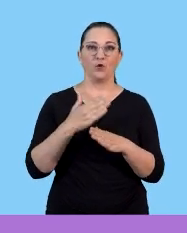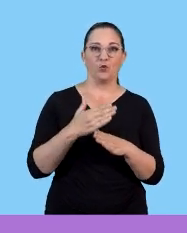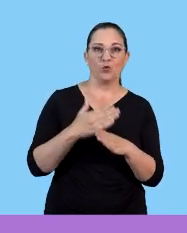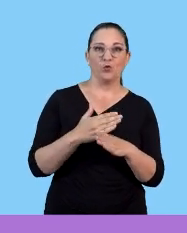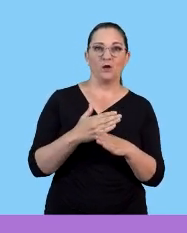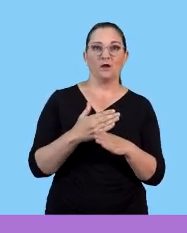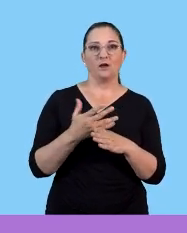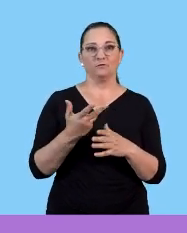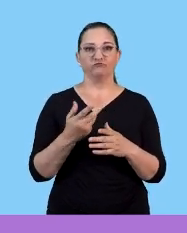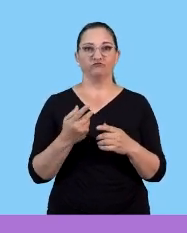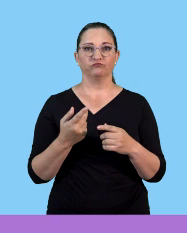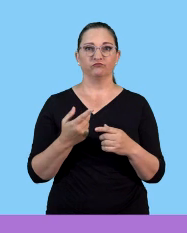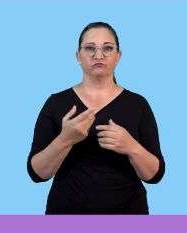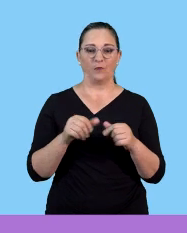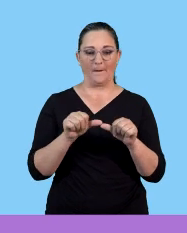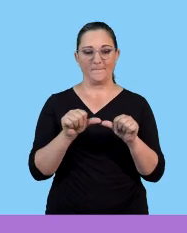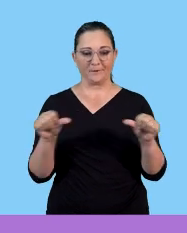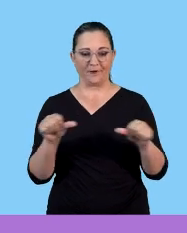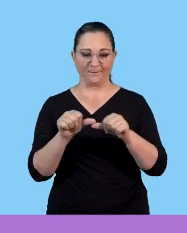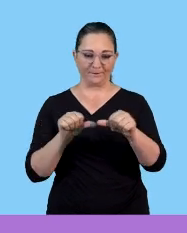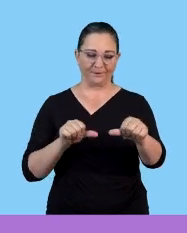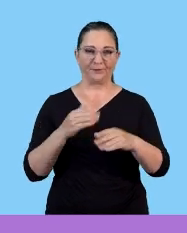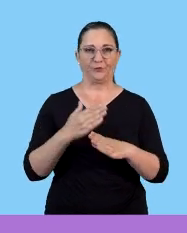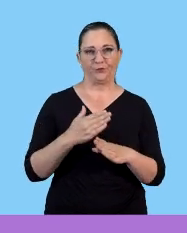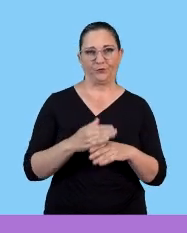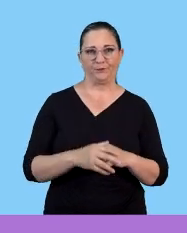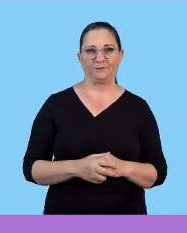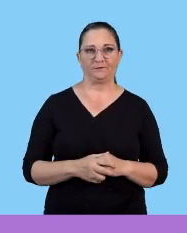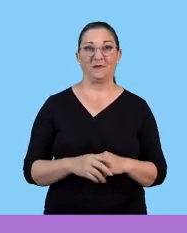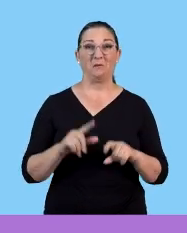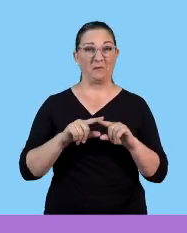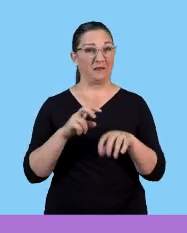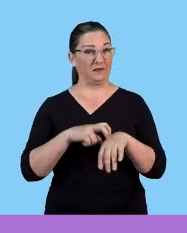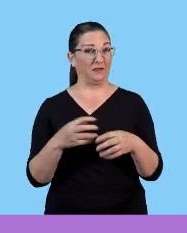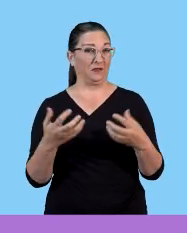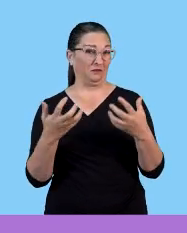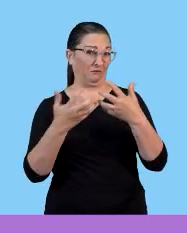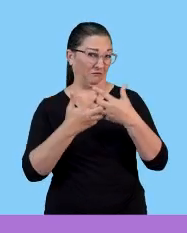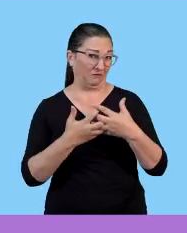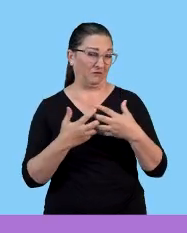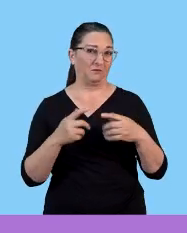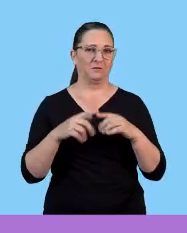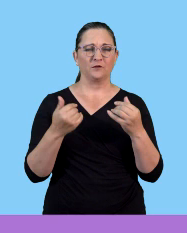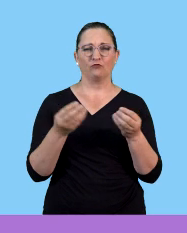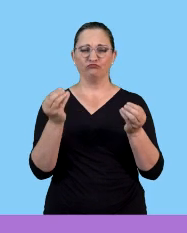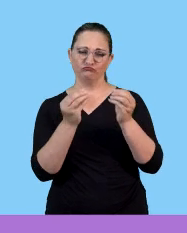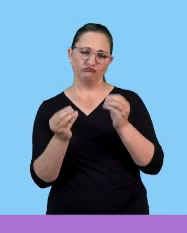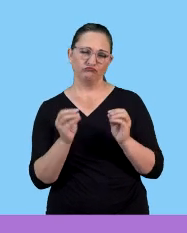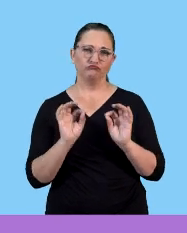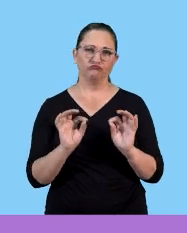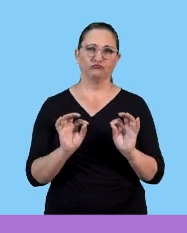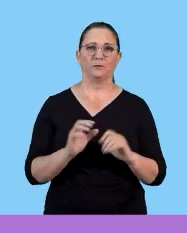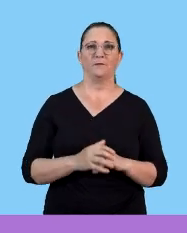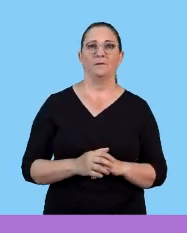or width. All right, so sometimes we've got to do these things. Now, when we're doing these things, we've got to keep in mind maths literacy rounding